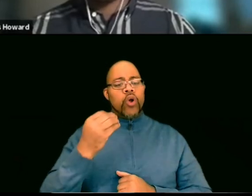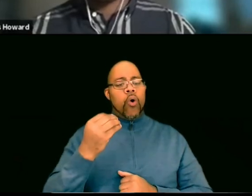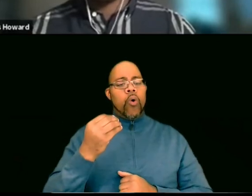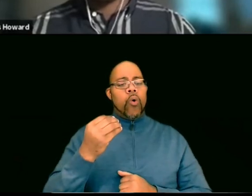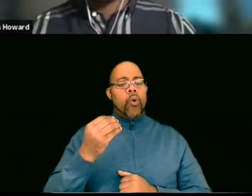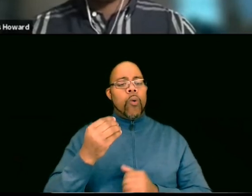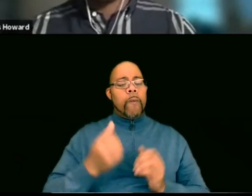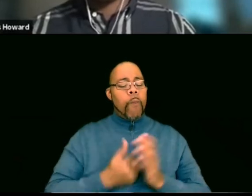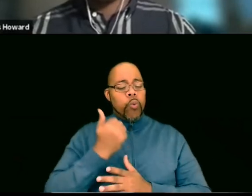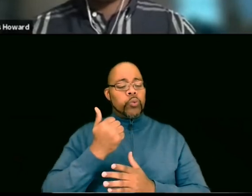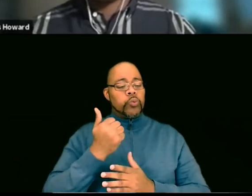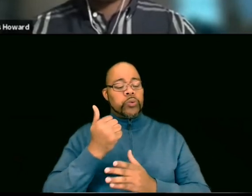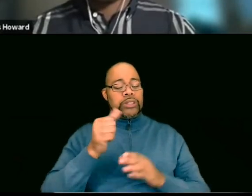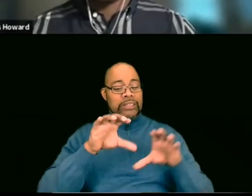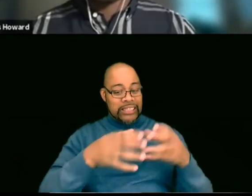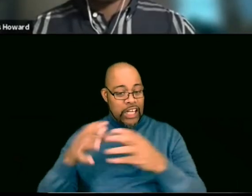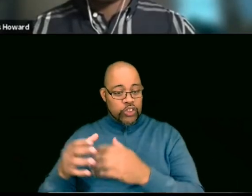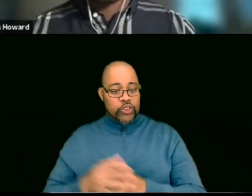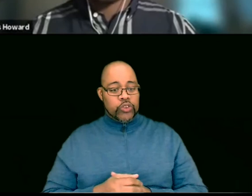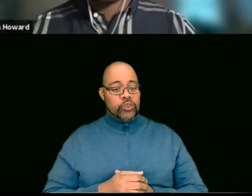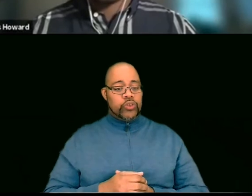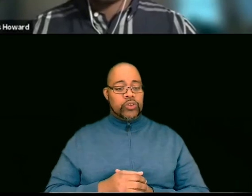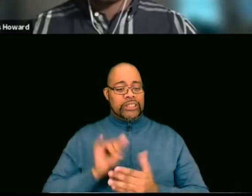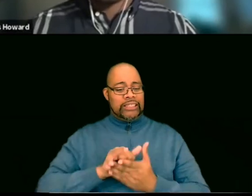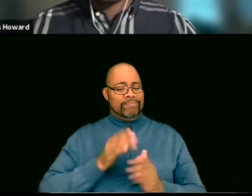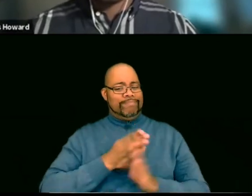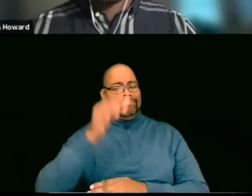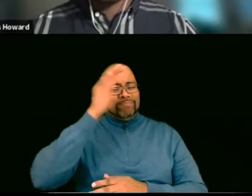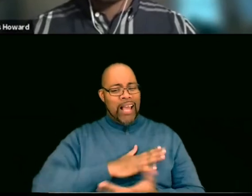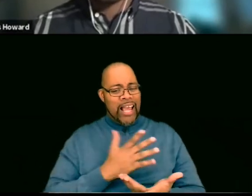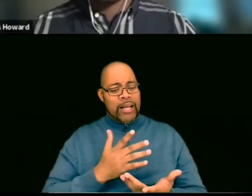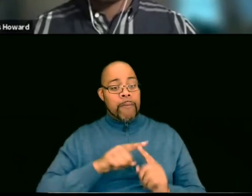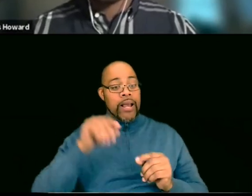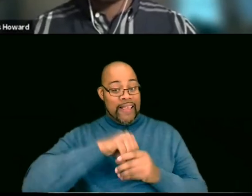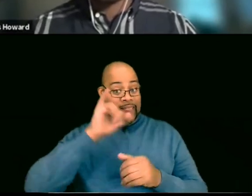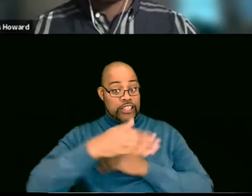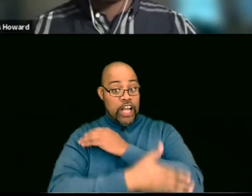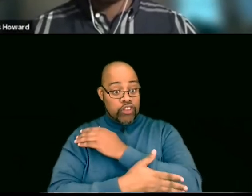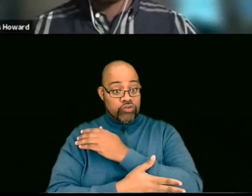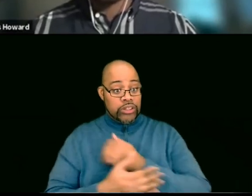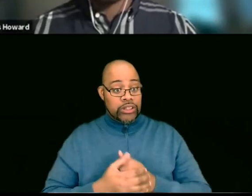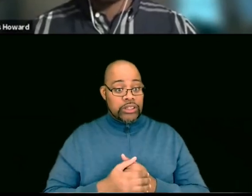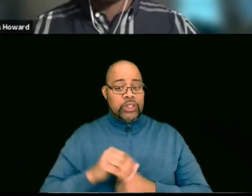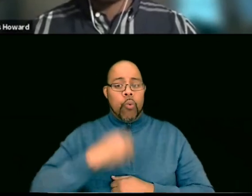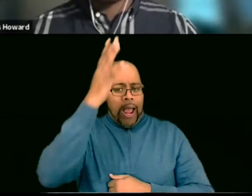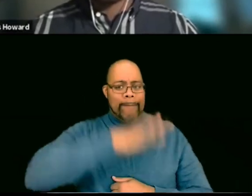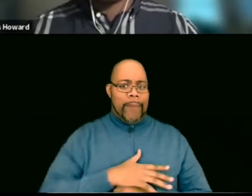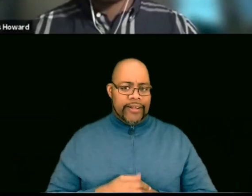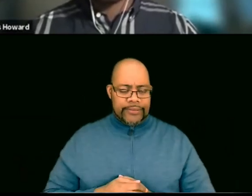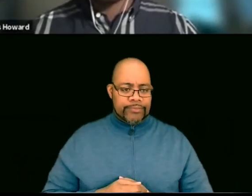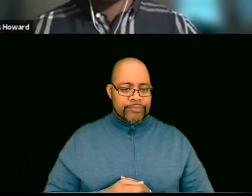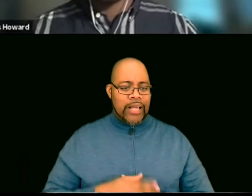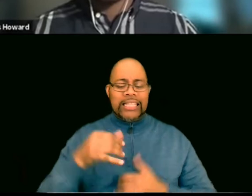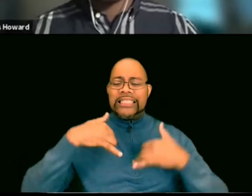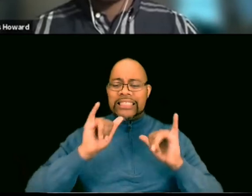And so by and large, every sector has been men, but But in this country, it's been white